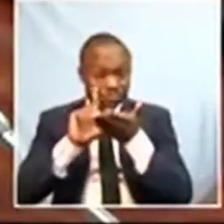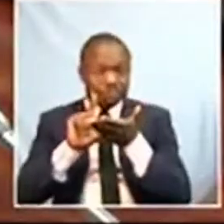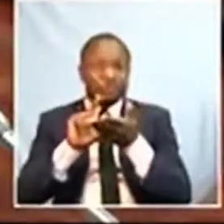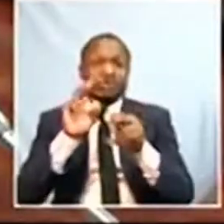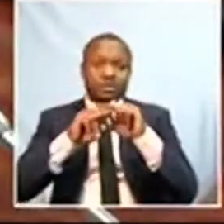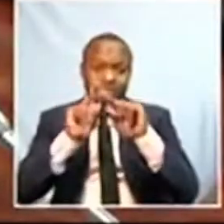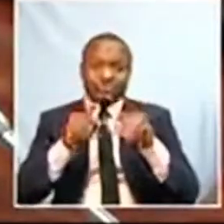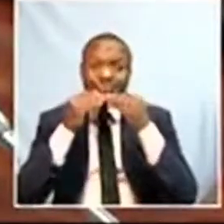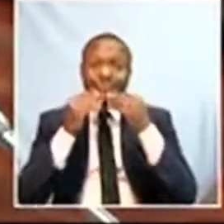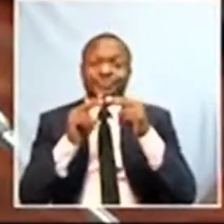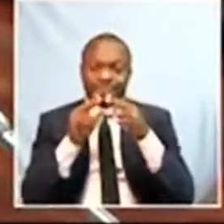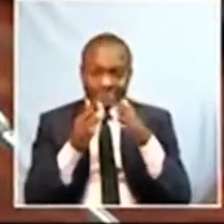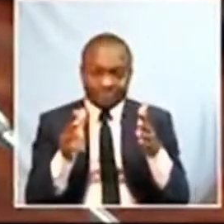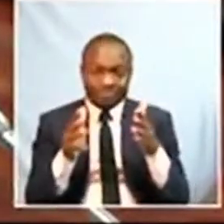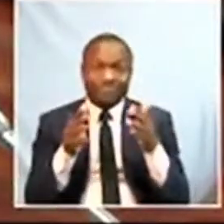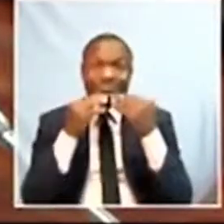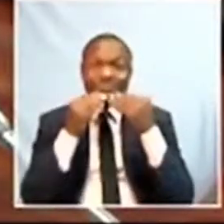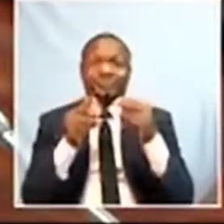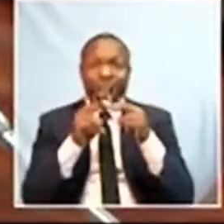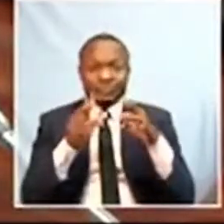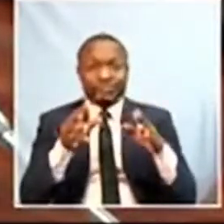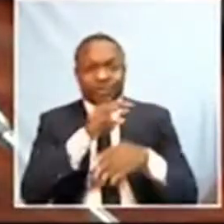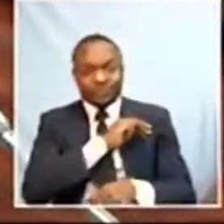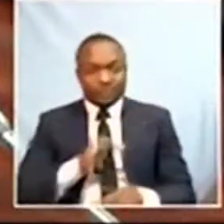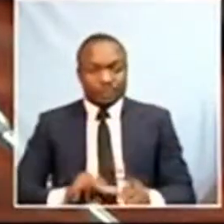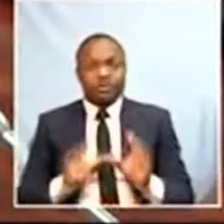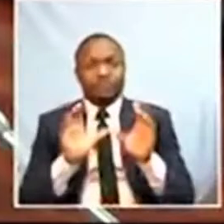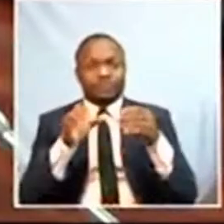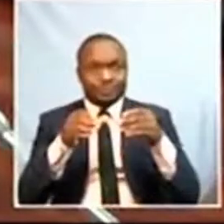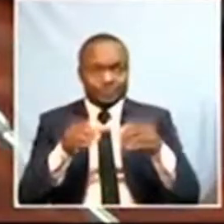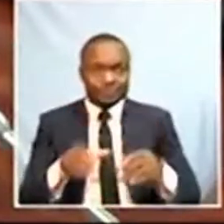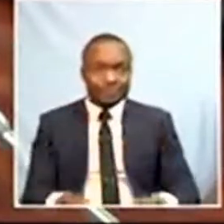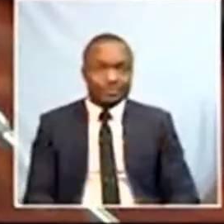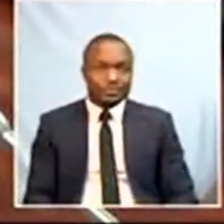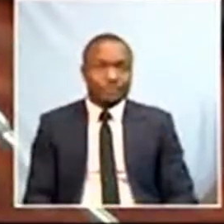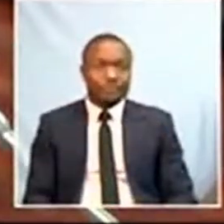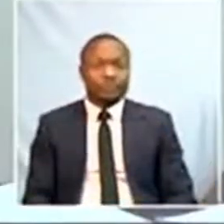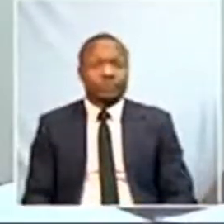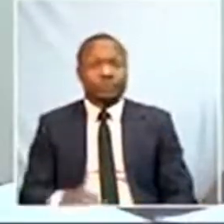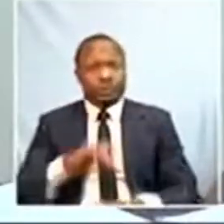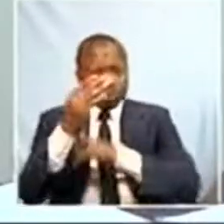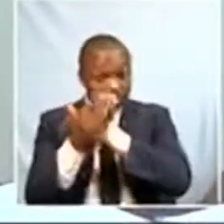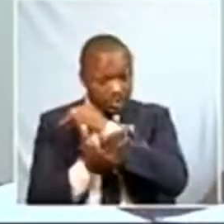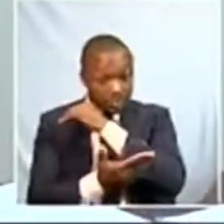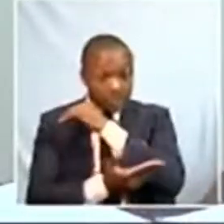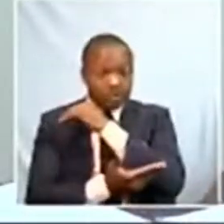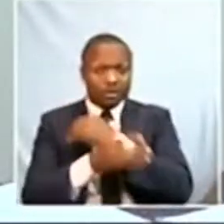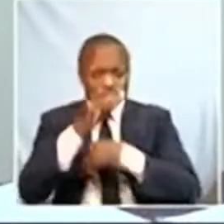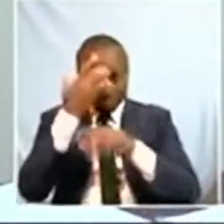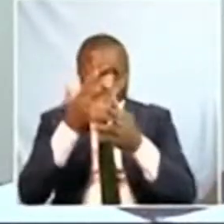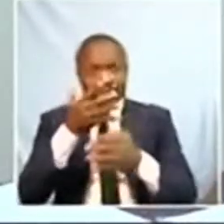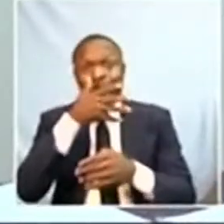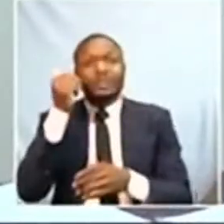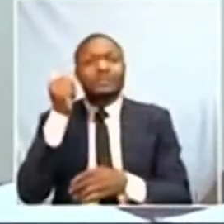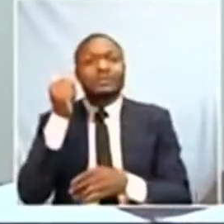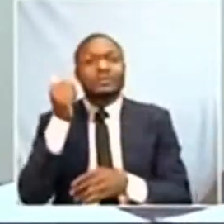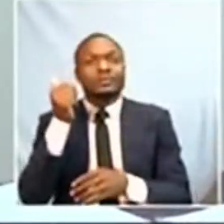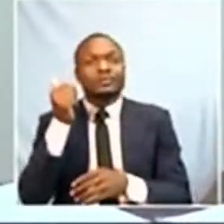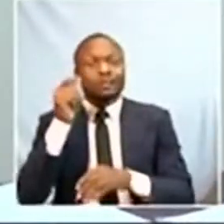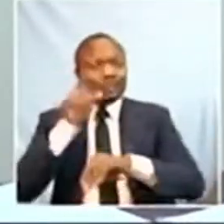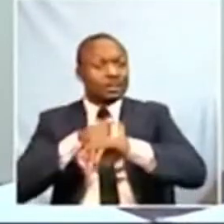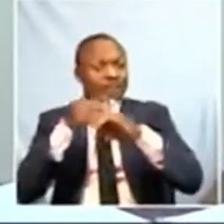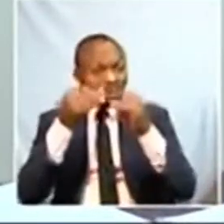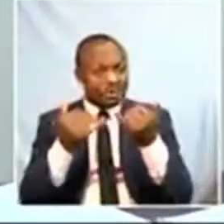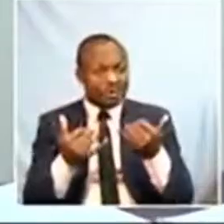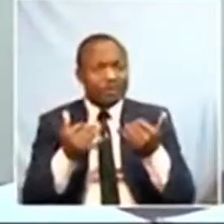Chair, thank you very much. Thank you very much, members of the committee. Well, welcome. We expect the best. At this